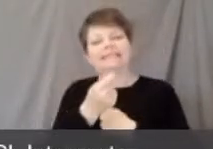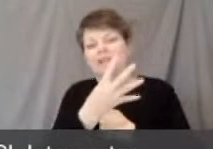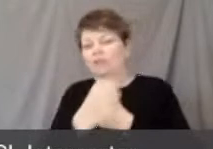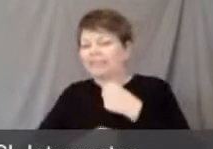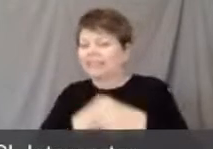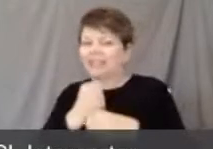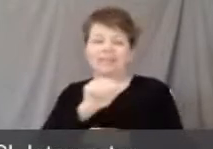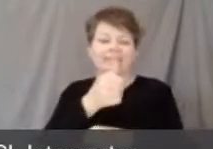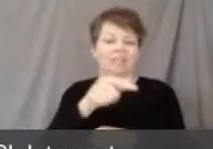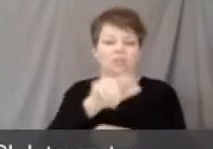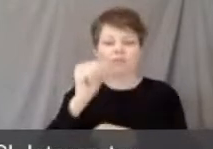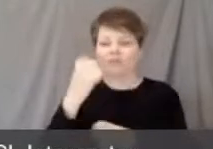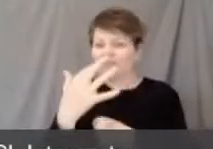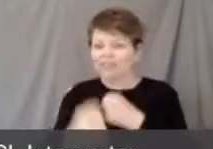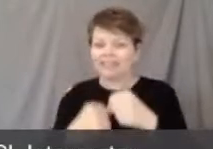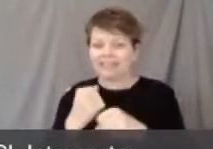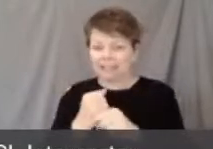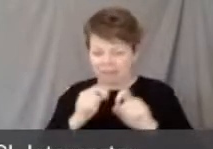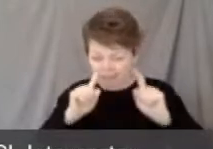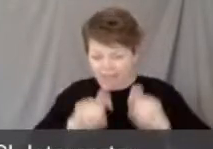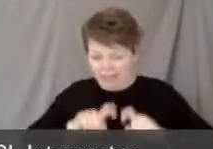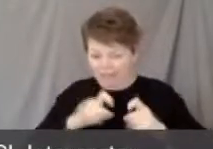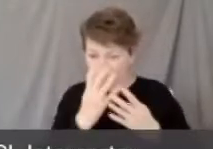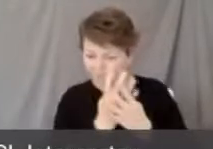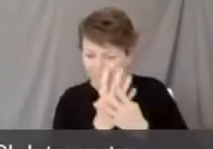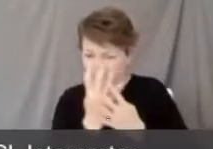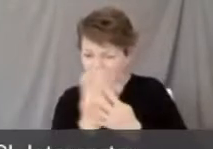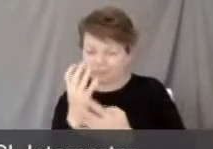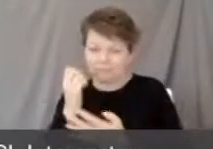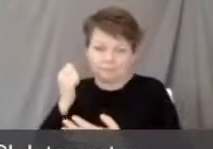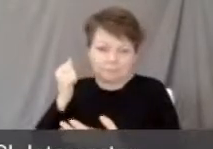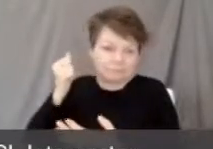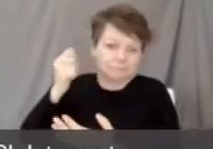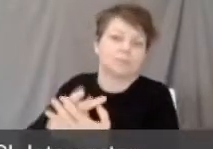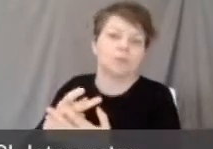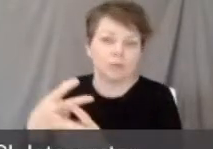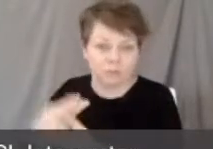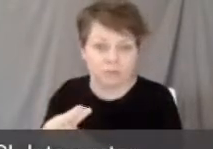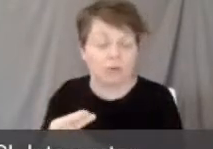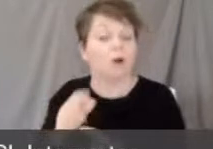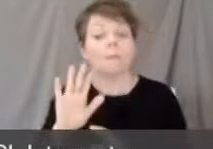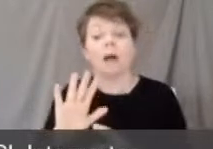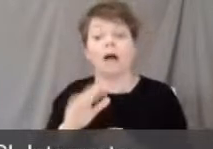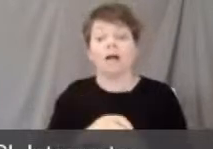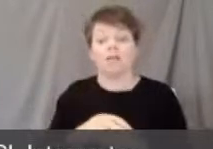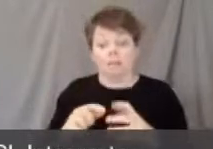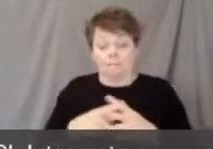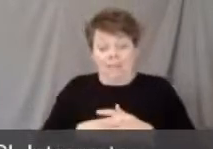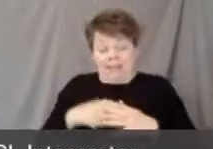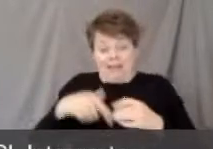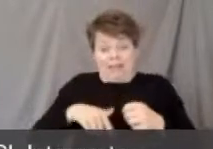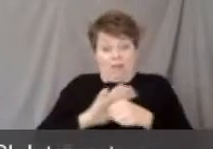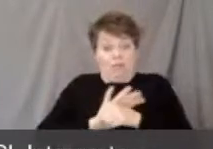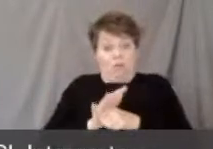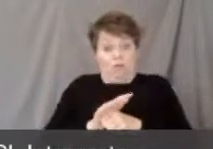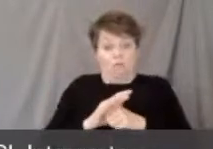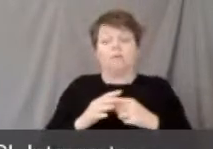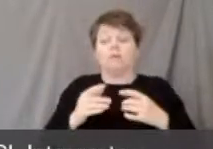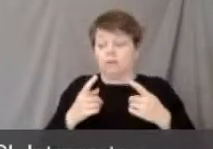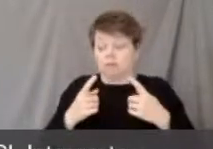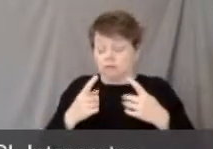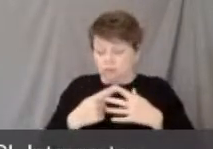10, 15 years to get a vaccine approved. And through Project Warp Speed at the beginning of the pandemic, we were able to